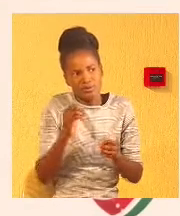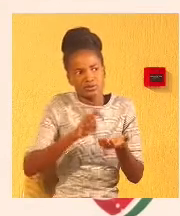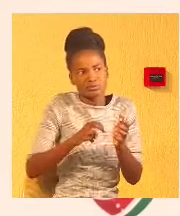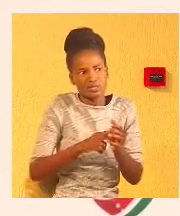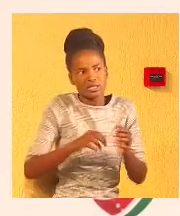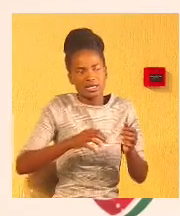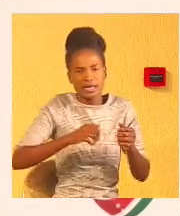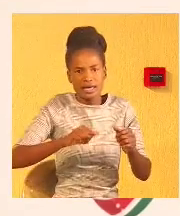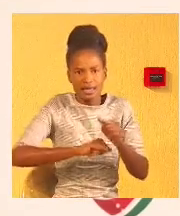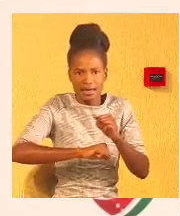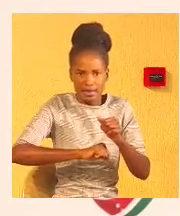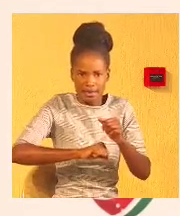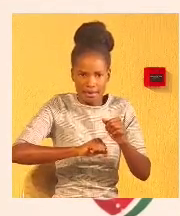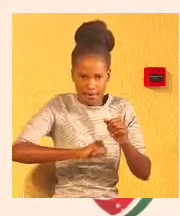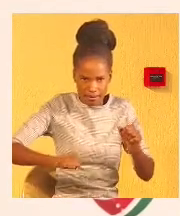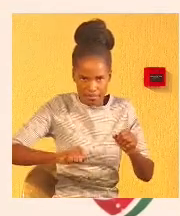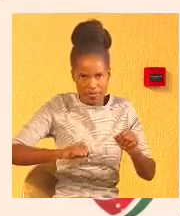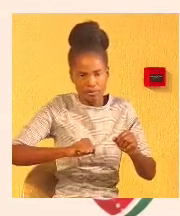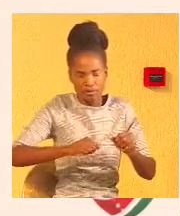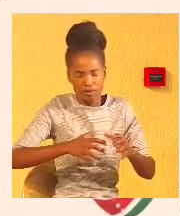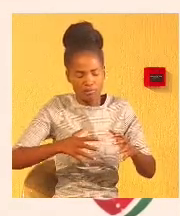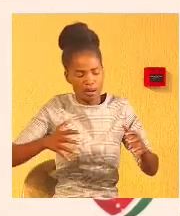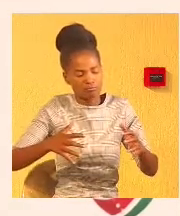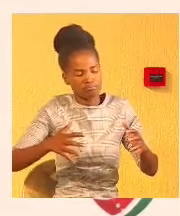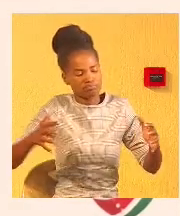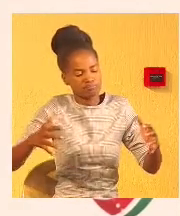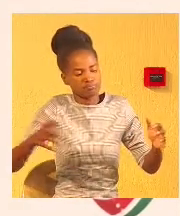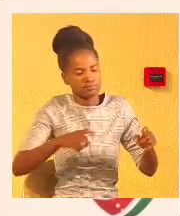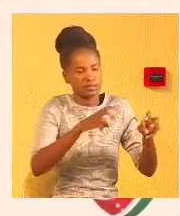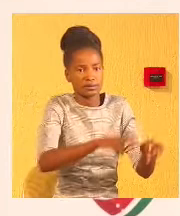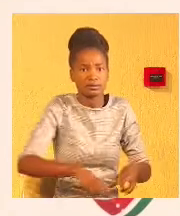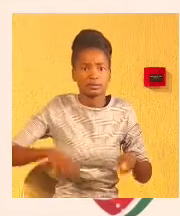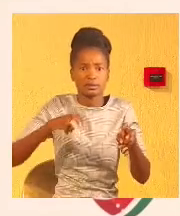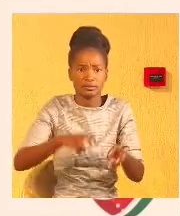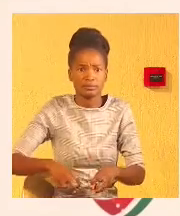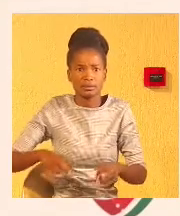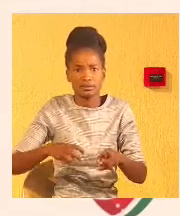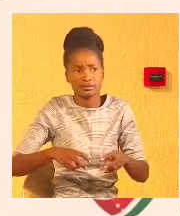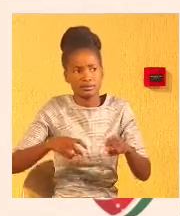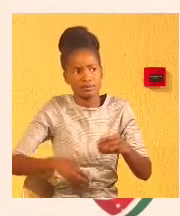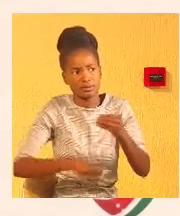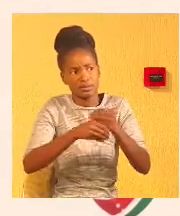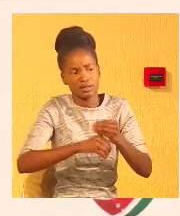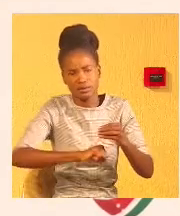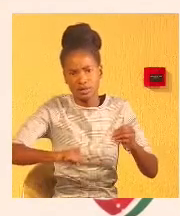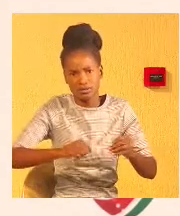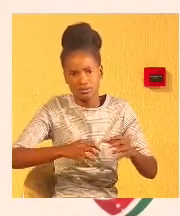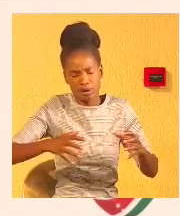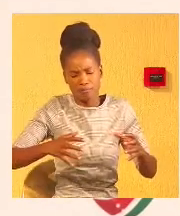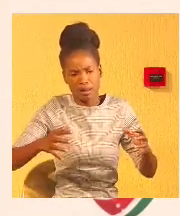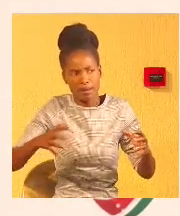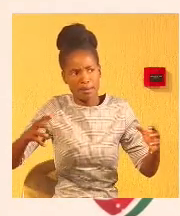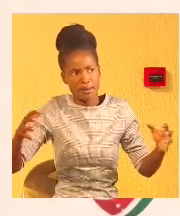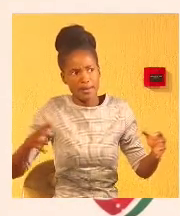expand and the land. And we expanded, but we only were able to